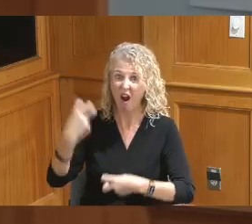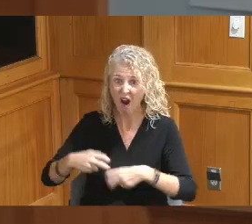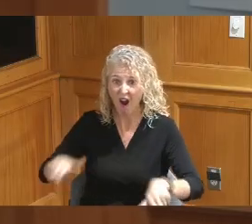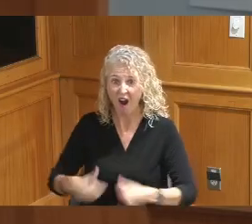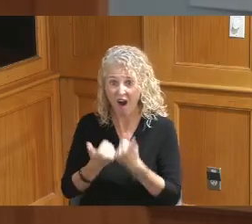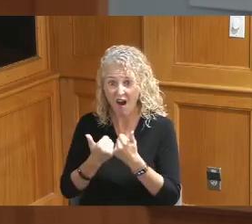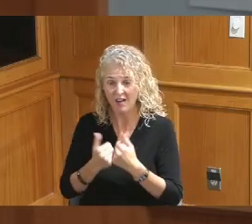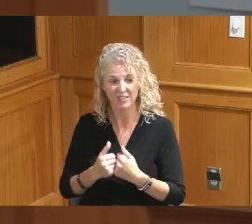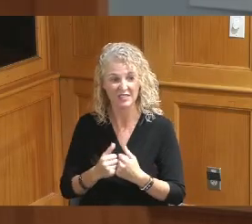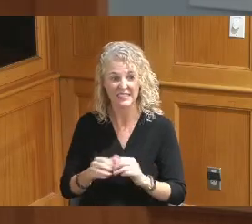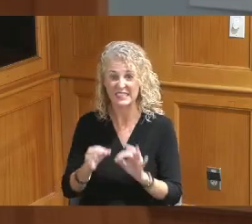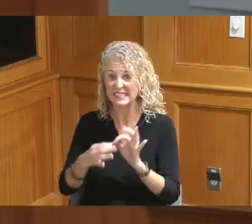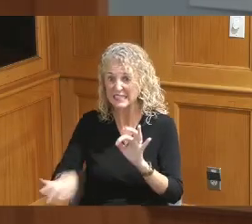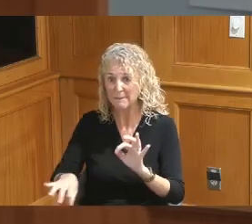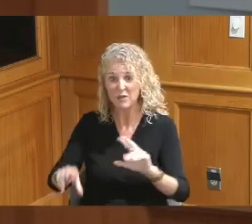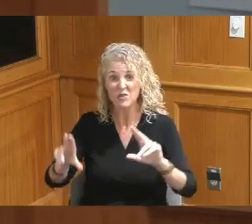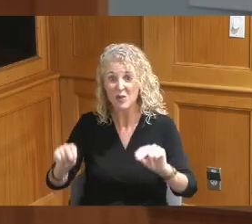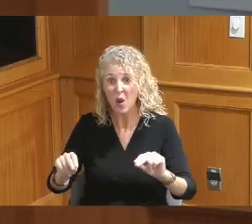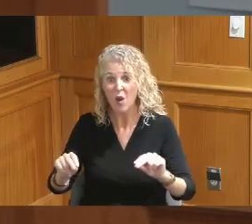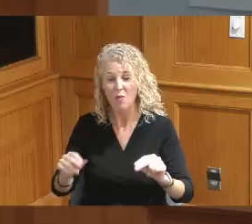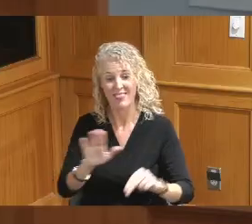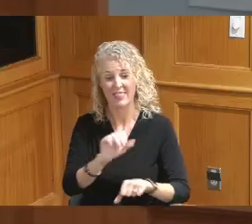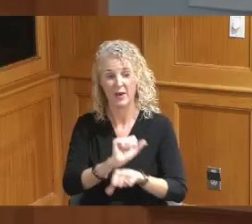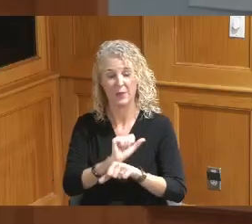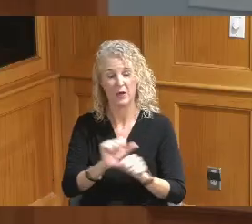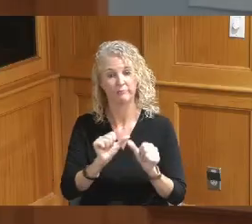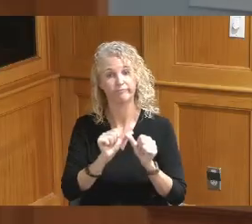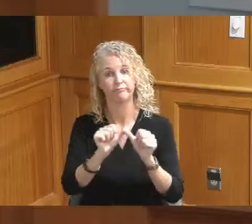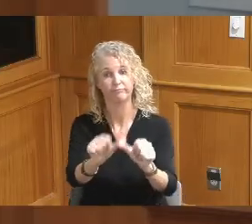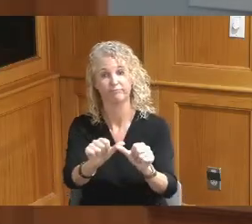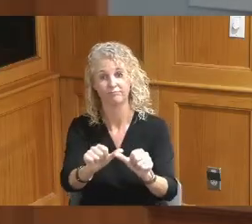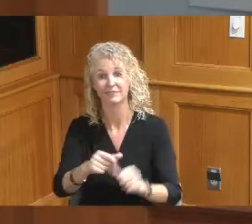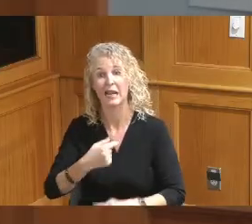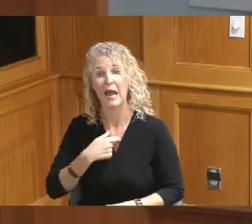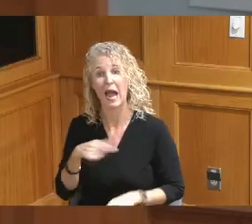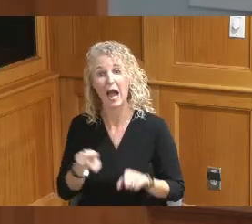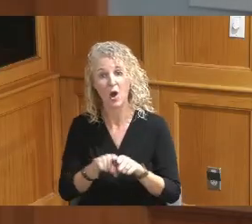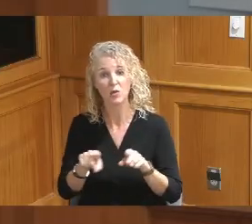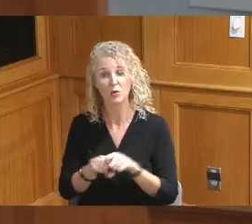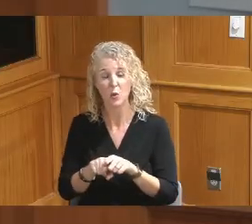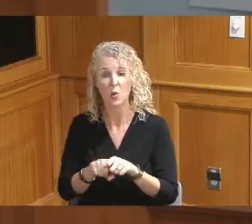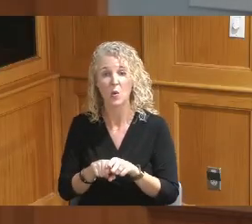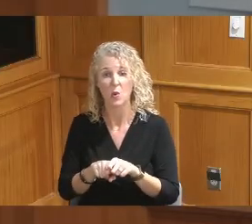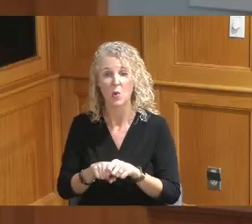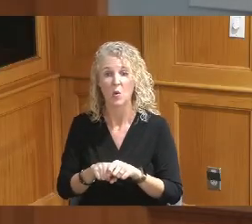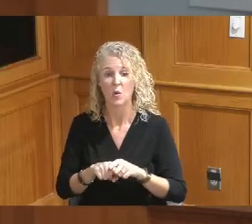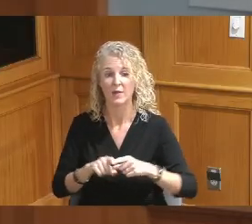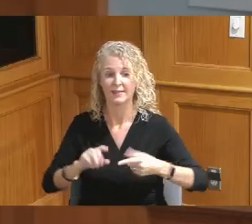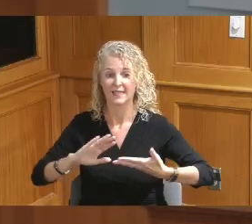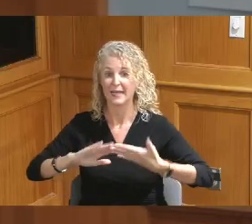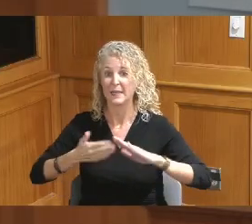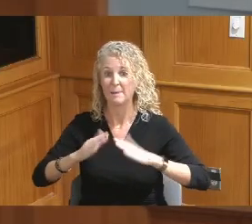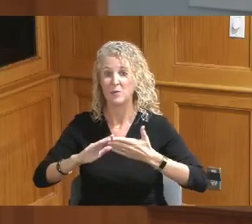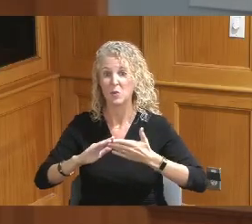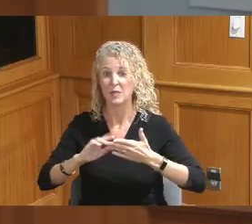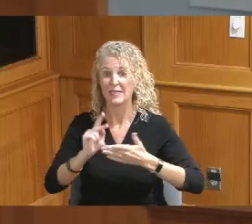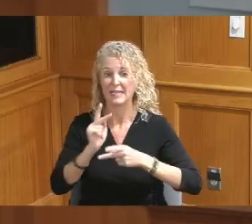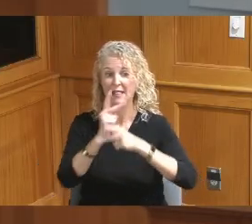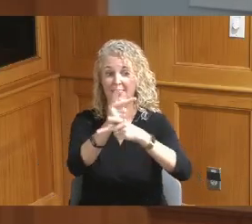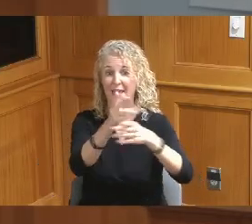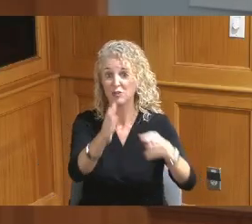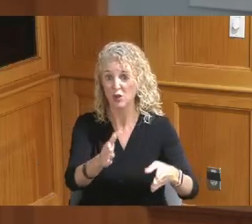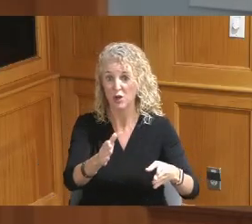that was not easy, and it's still ongoing. And I as a fellow community lender, I want to applaud the work they're doing as well,